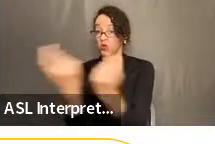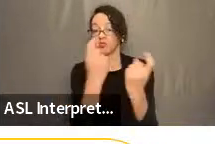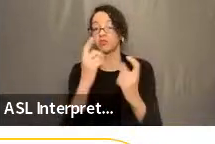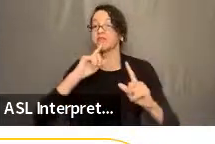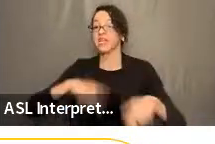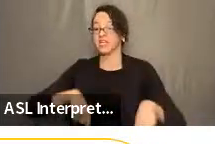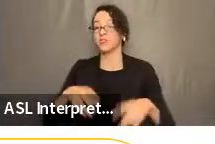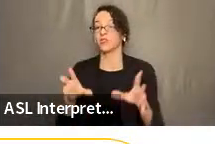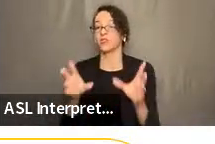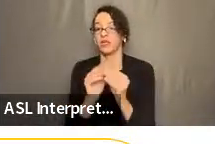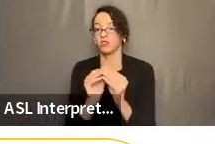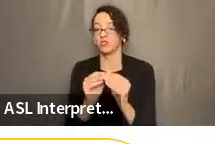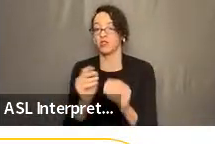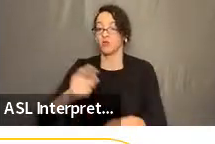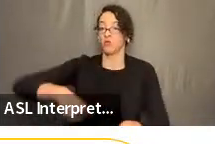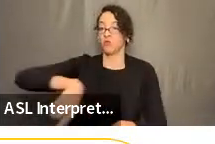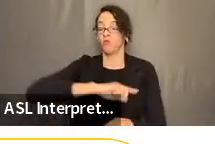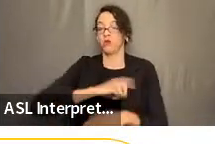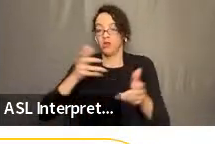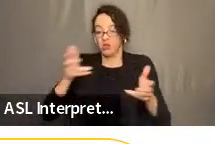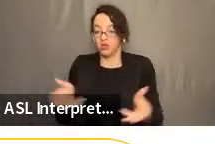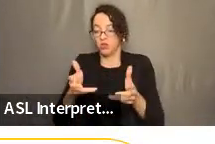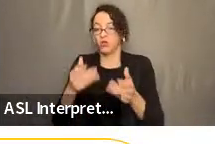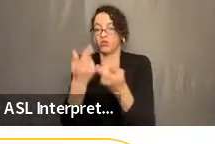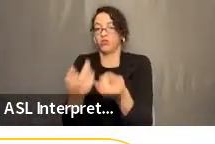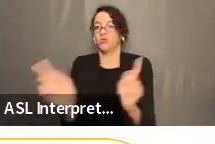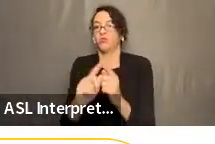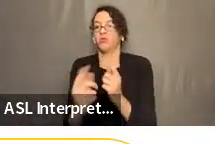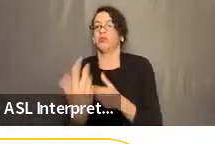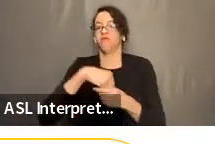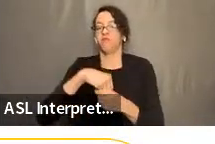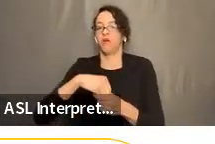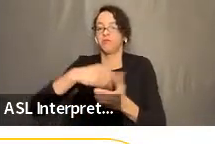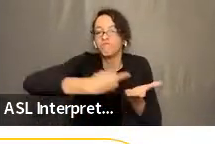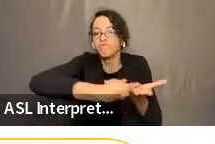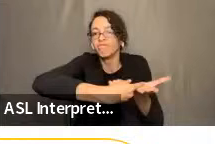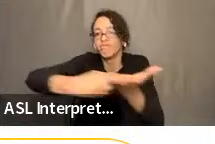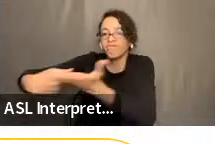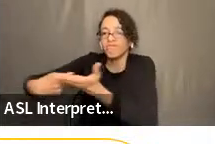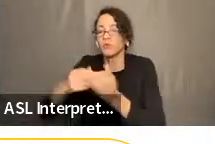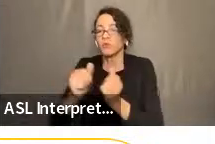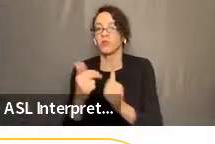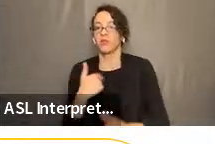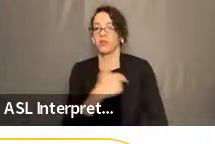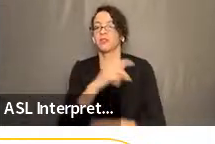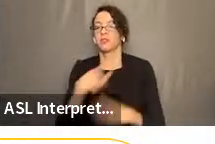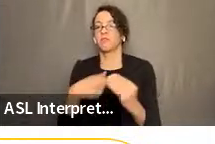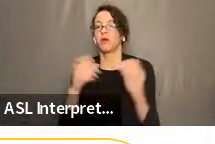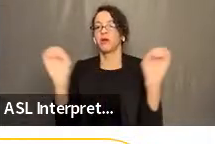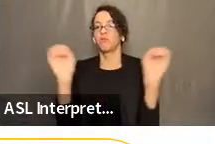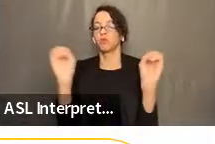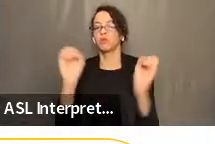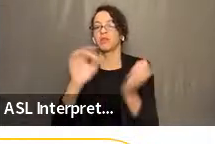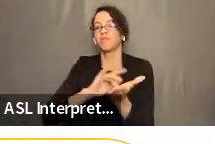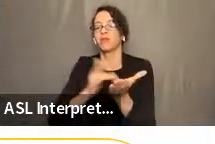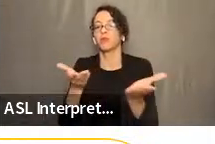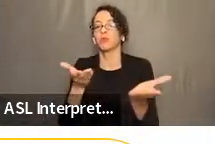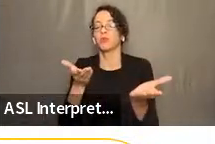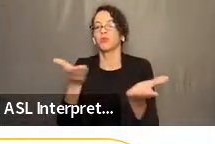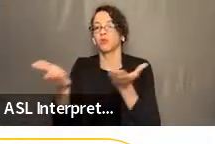are encouraging you to be in dialogue with us around the emergency medical services